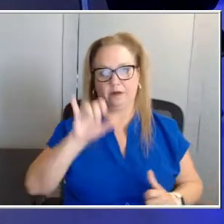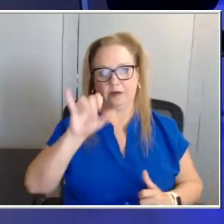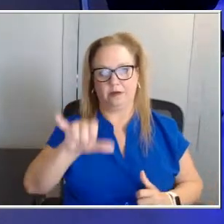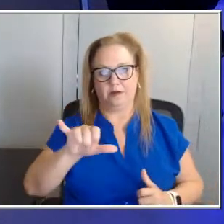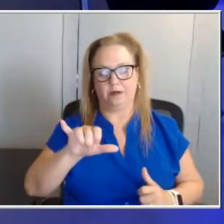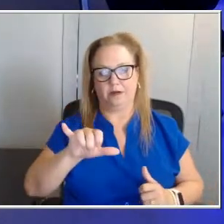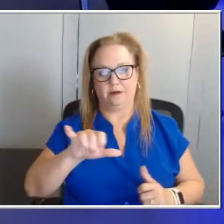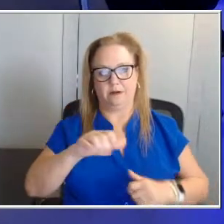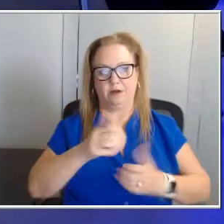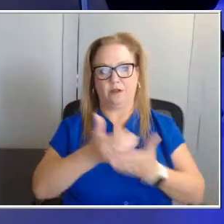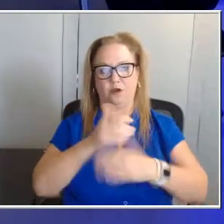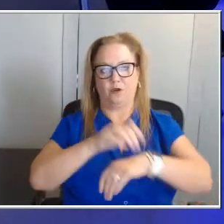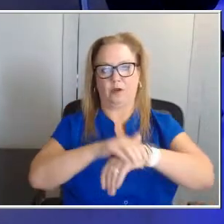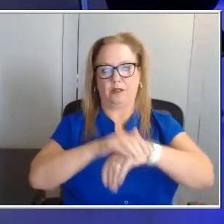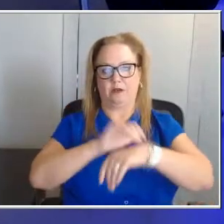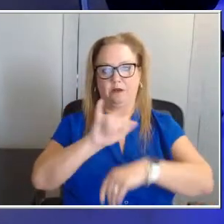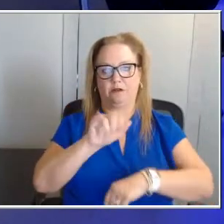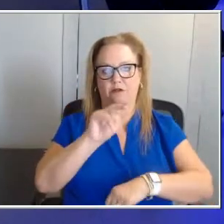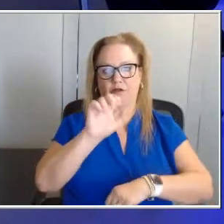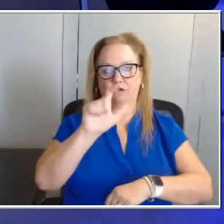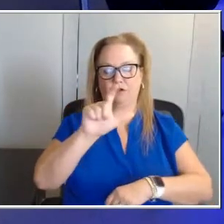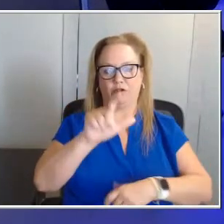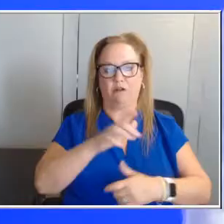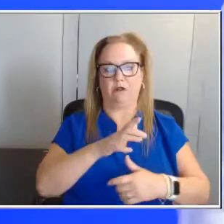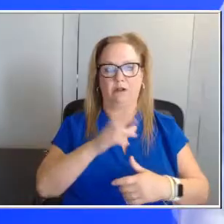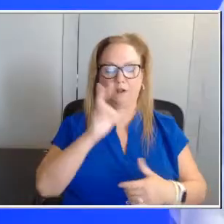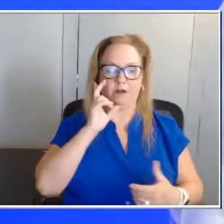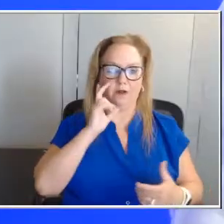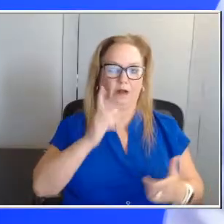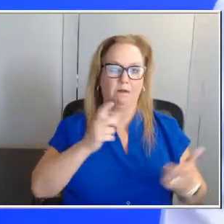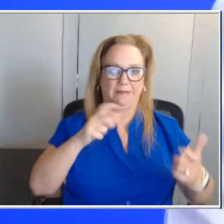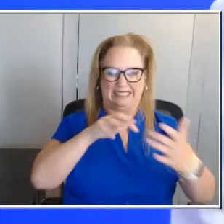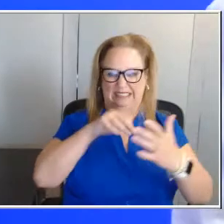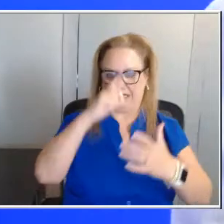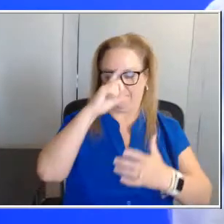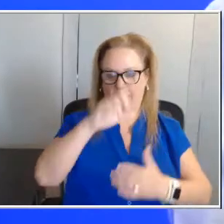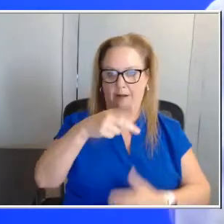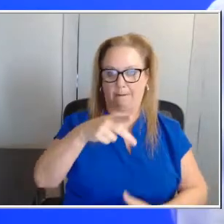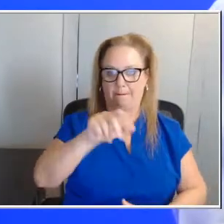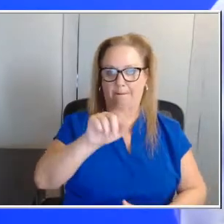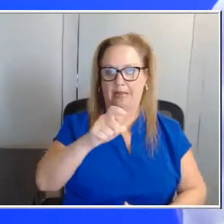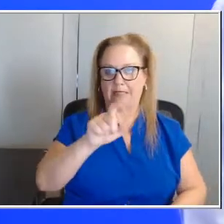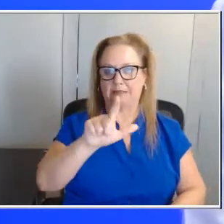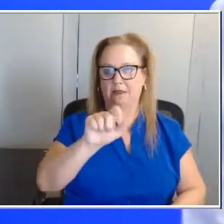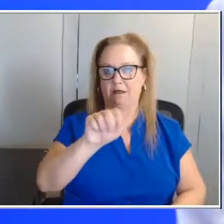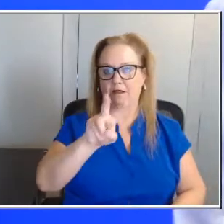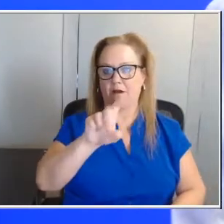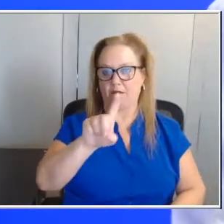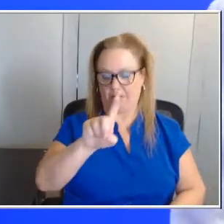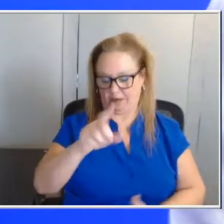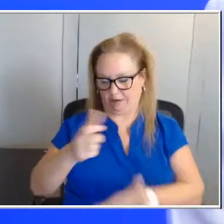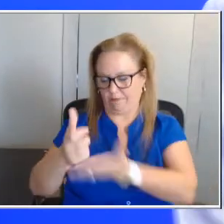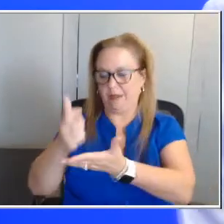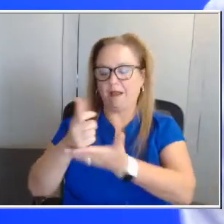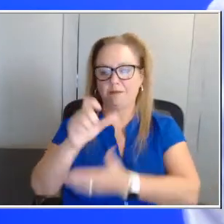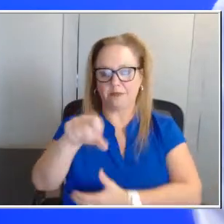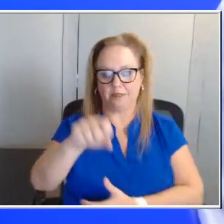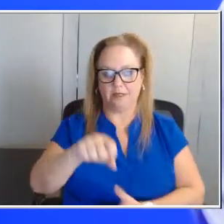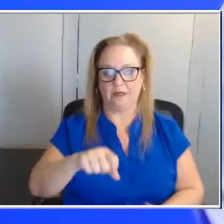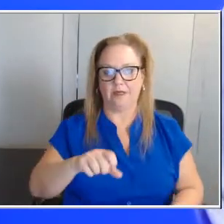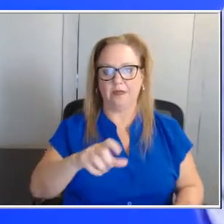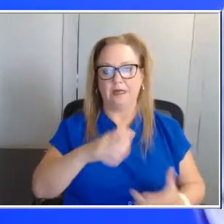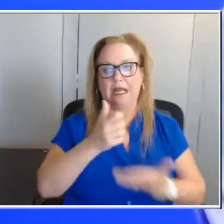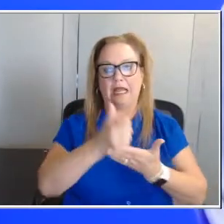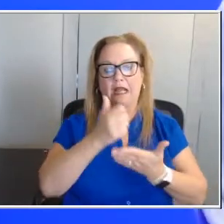New England Journal actually. Okay. So big study. Paxlovid. Did it Usually help? these are. Did it help? Now, here's the caveat. It helps with